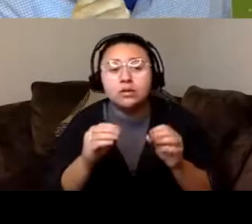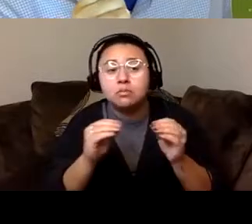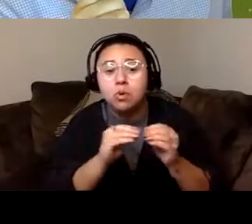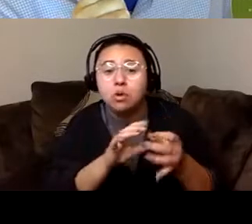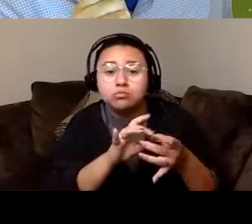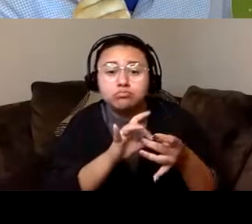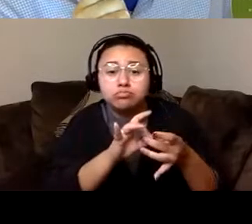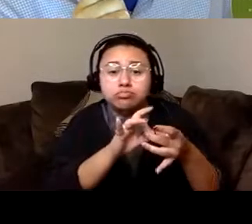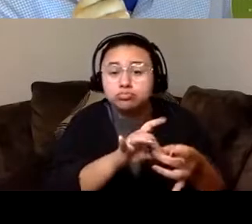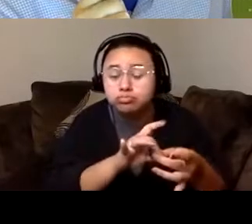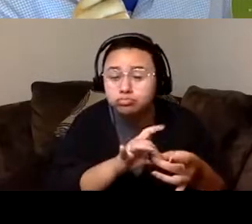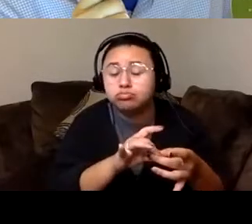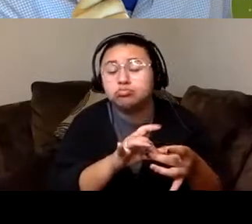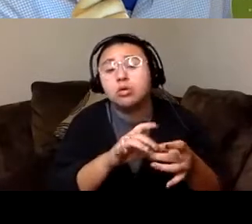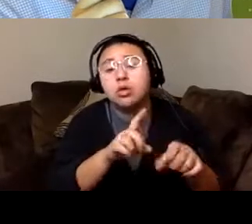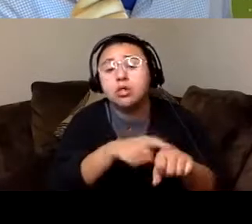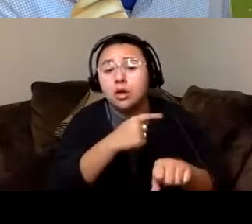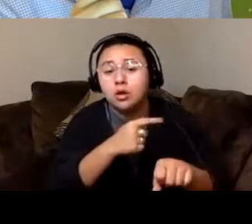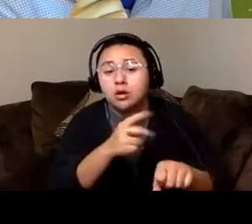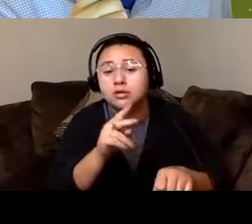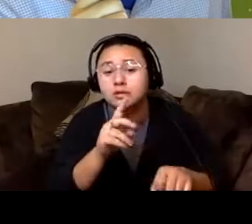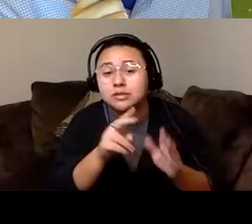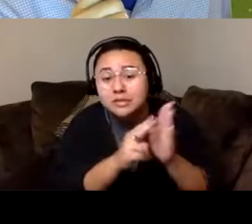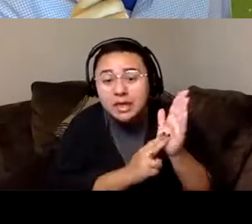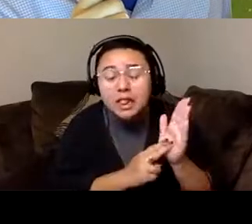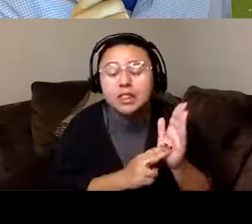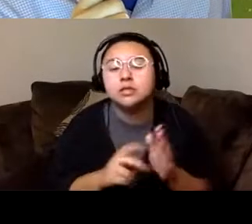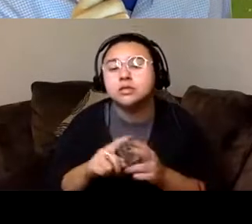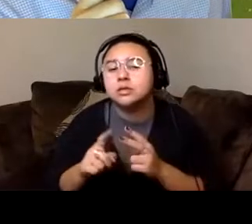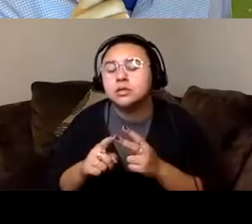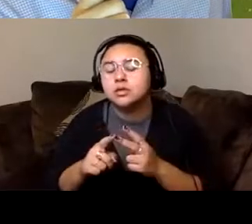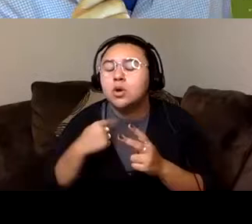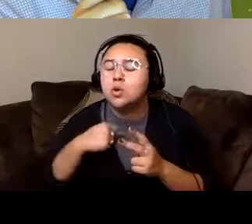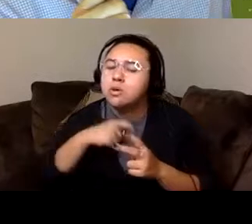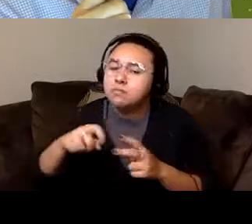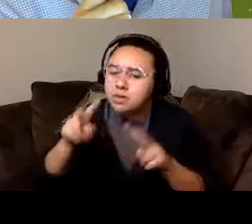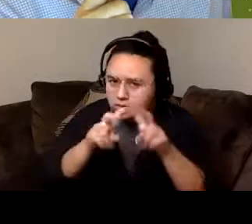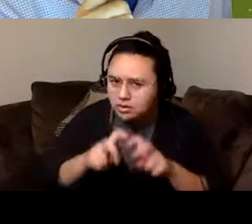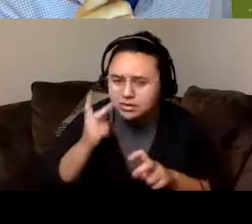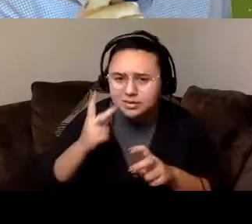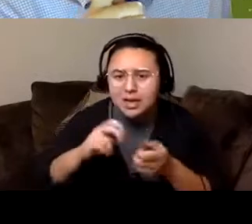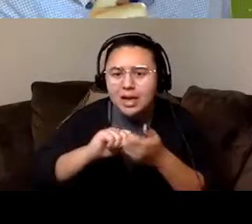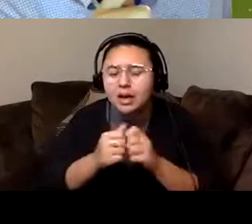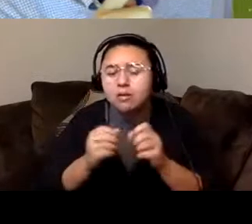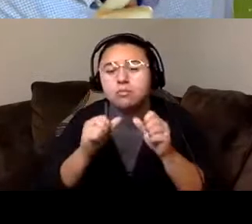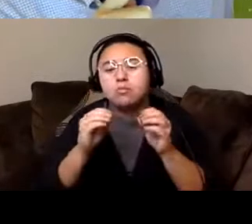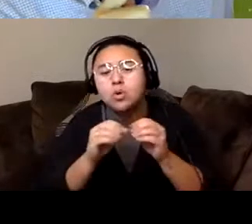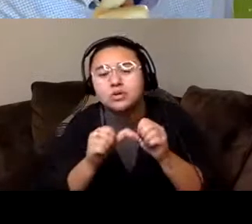or something that we make this a more sustainable, more affordable option for folks. Great,